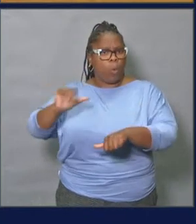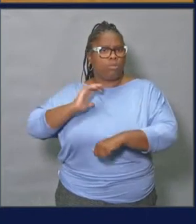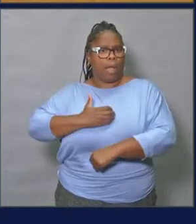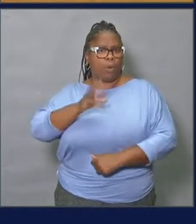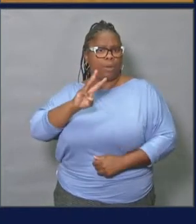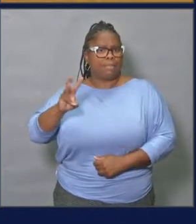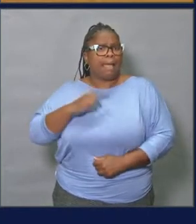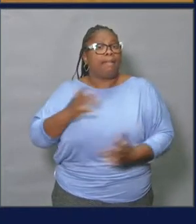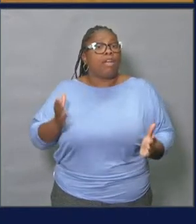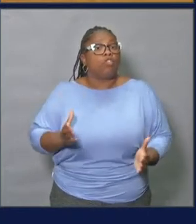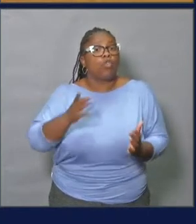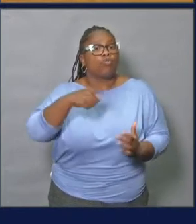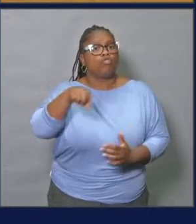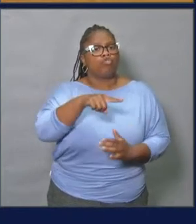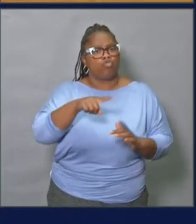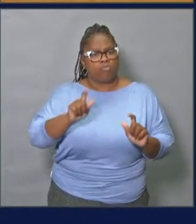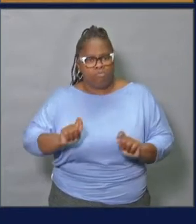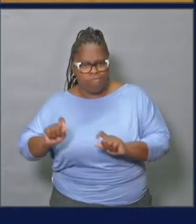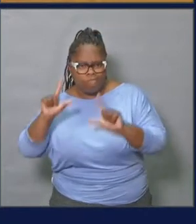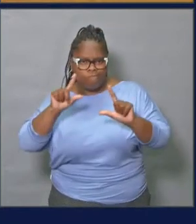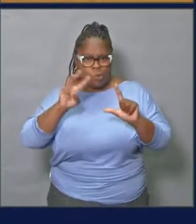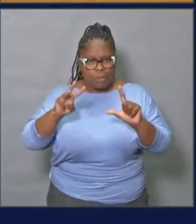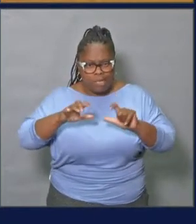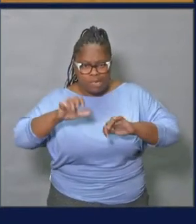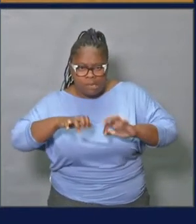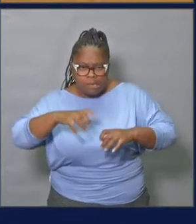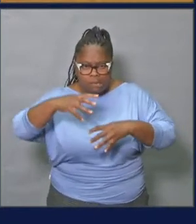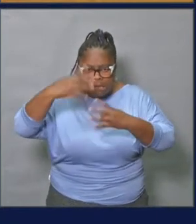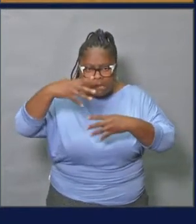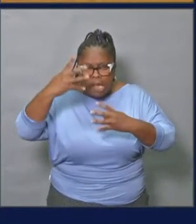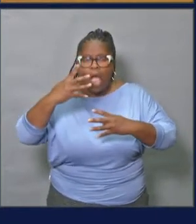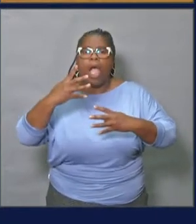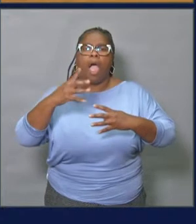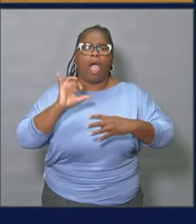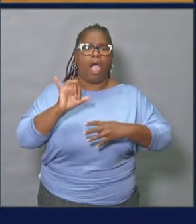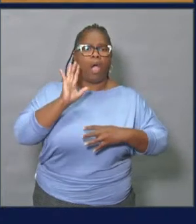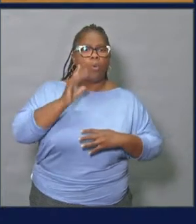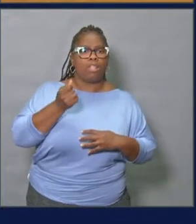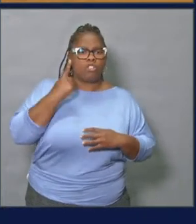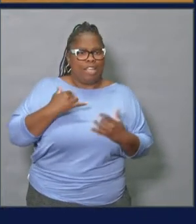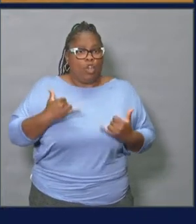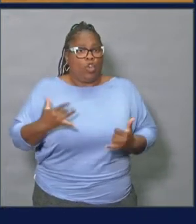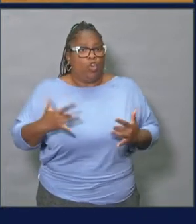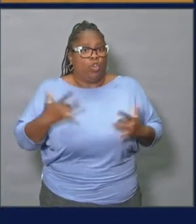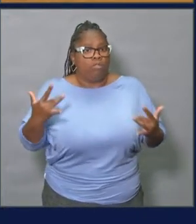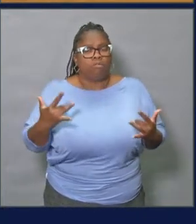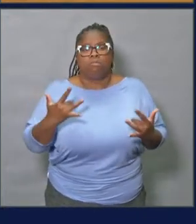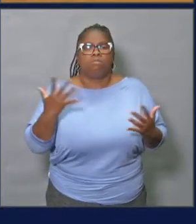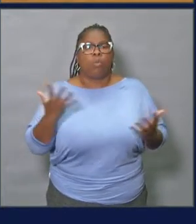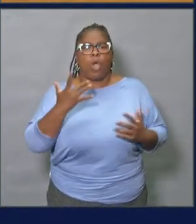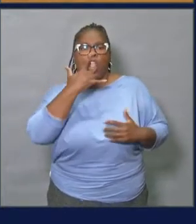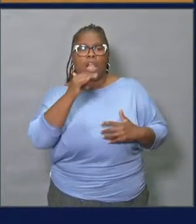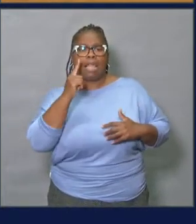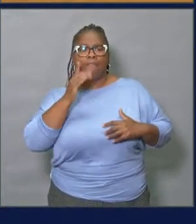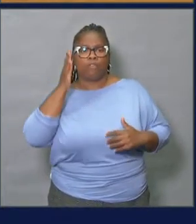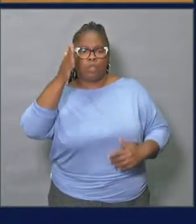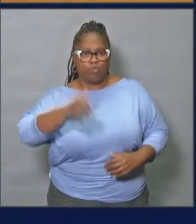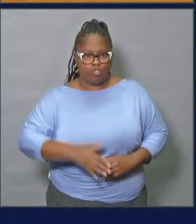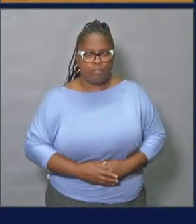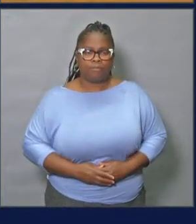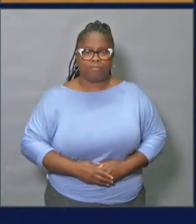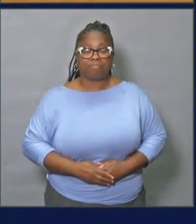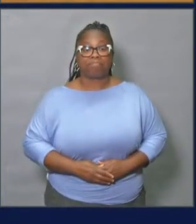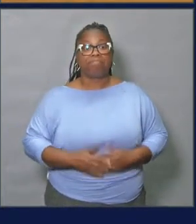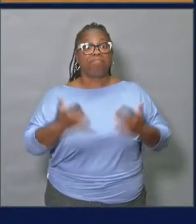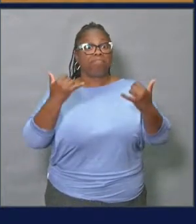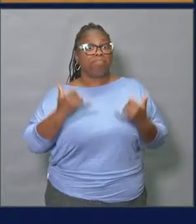at it regularly to understand better the current status and any trends. I do also want to provide you with data on